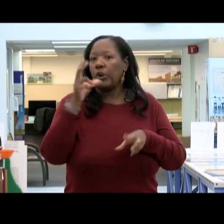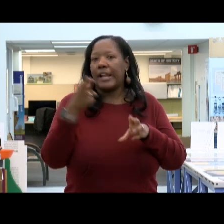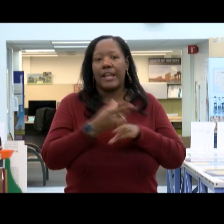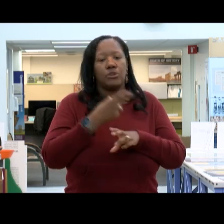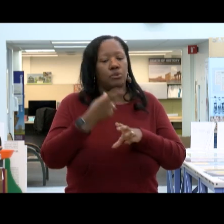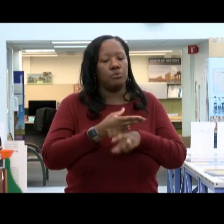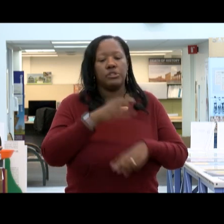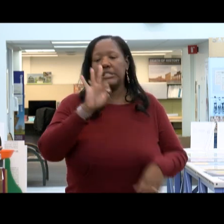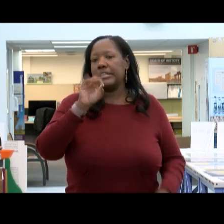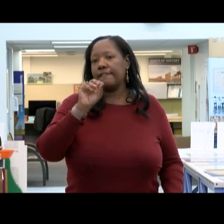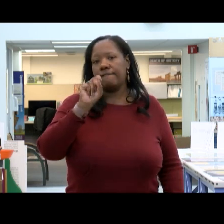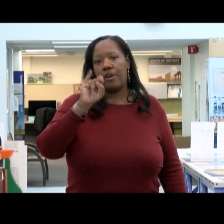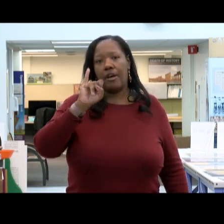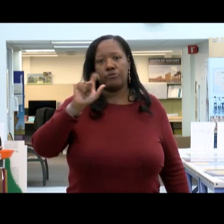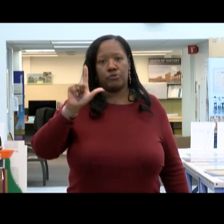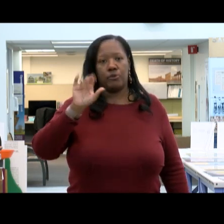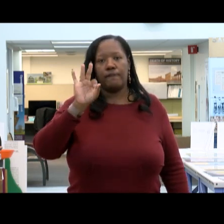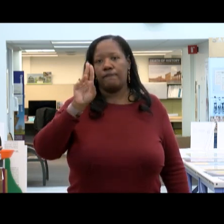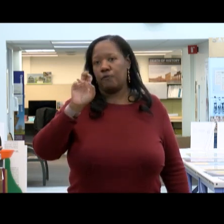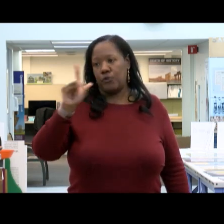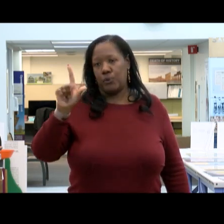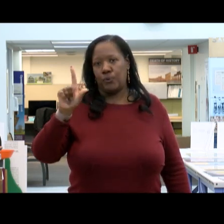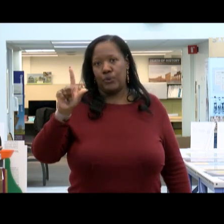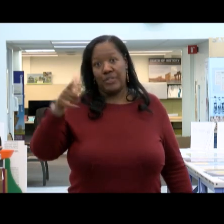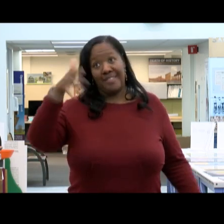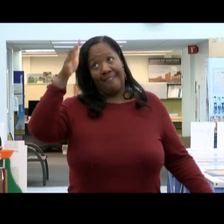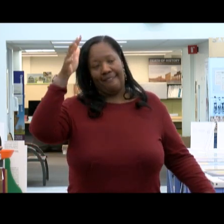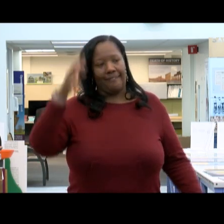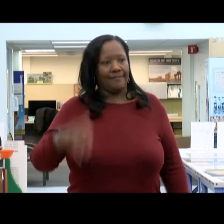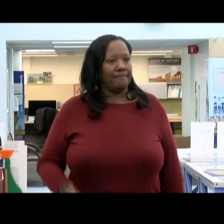fuels. Yeah. Yay.